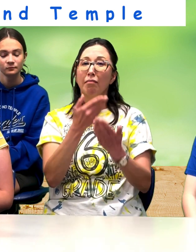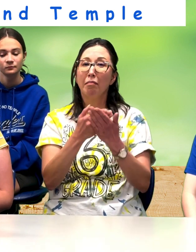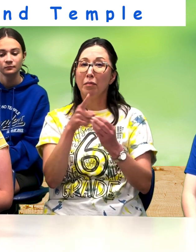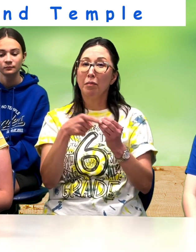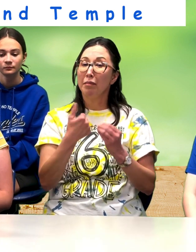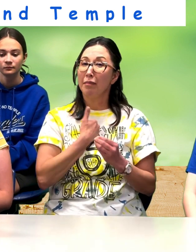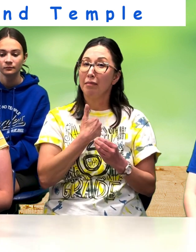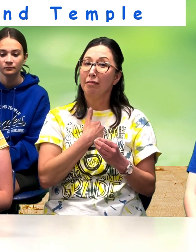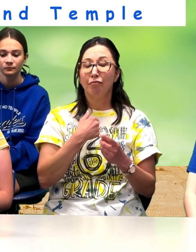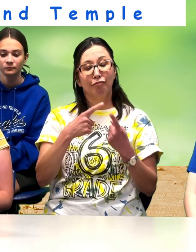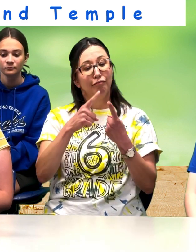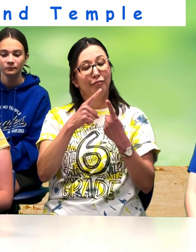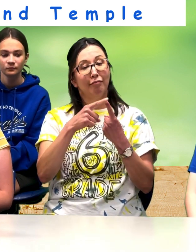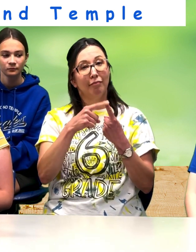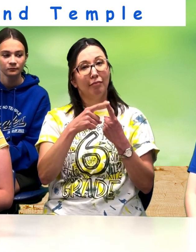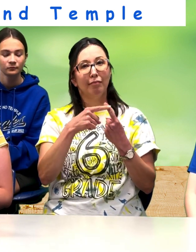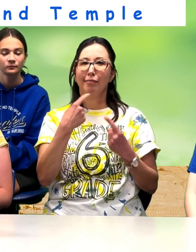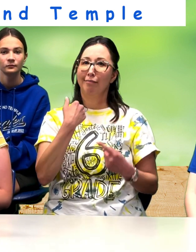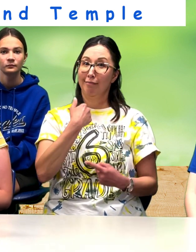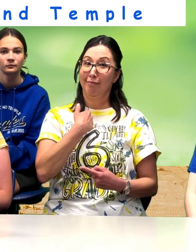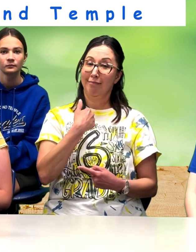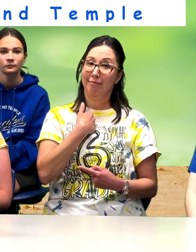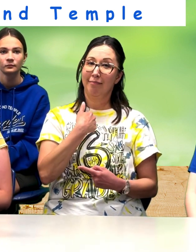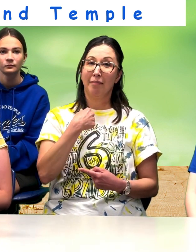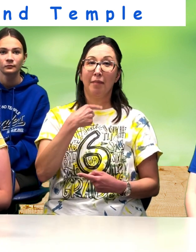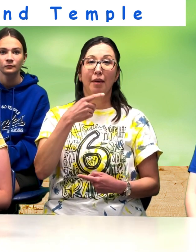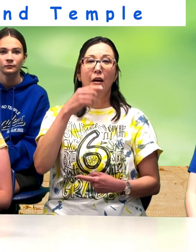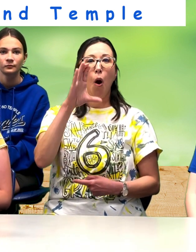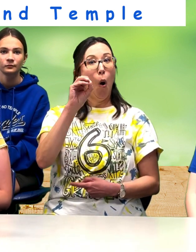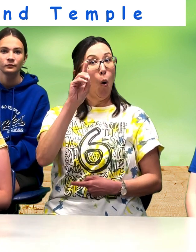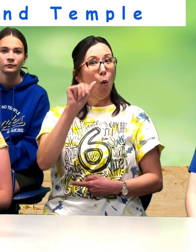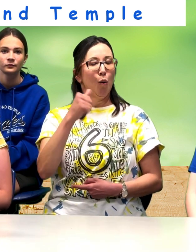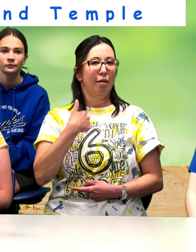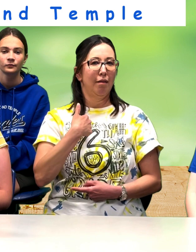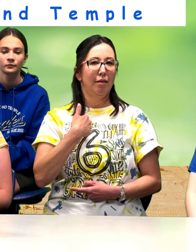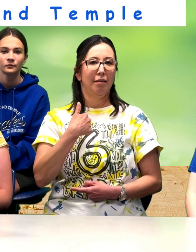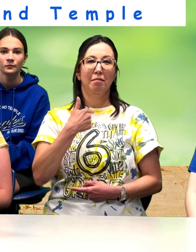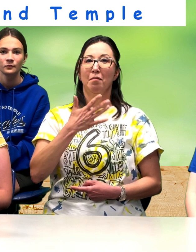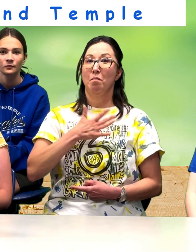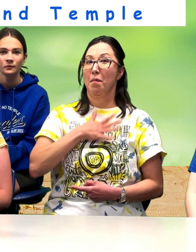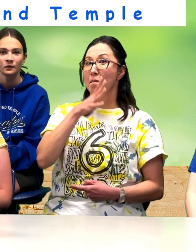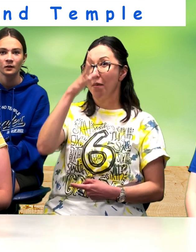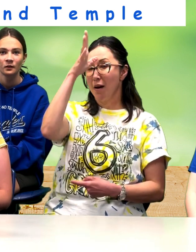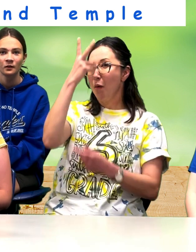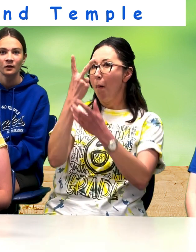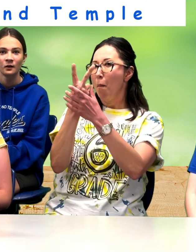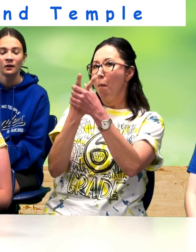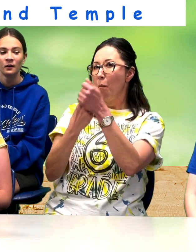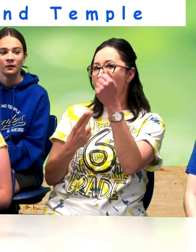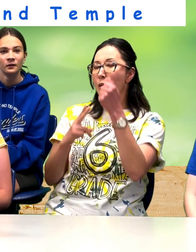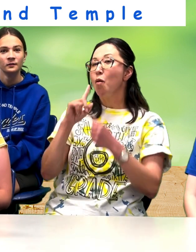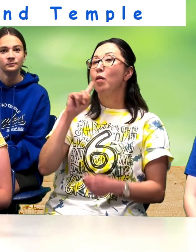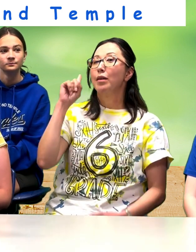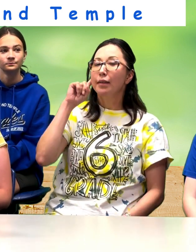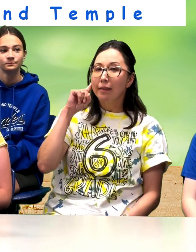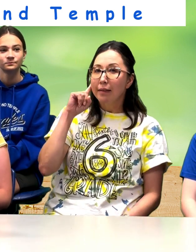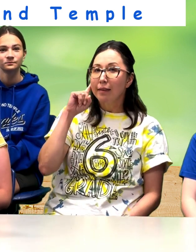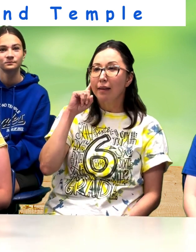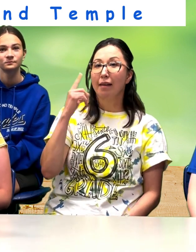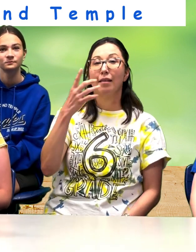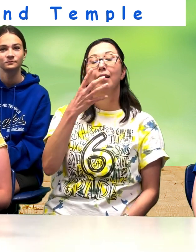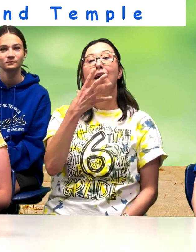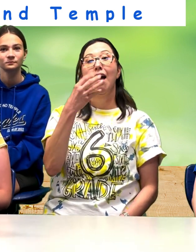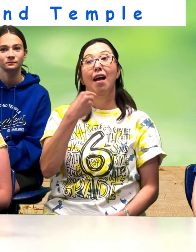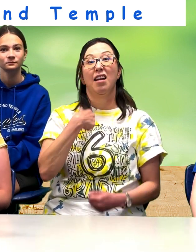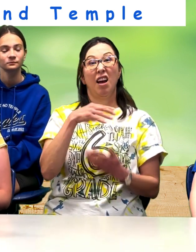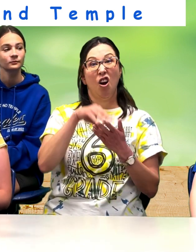Absolutely. 2 facts about me is that I'm a CODA, C-O-D-A. Both of my parents